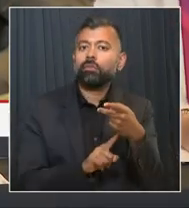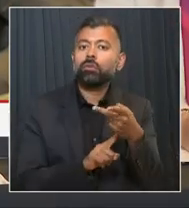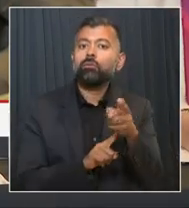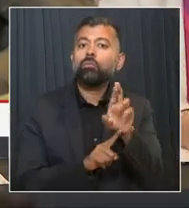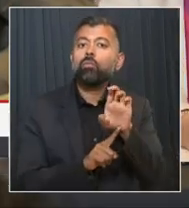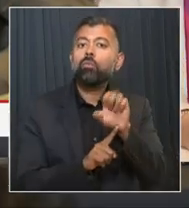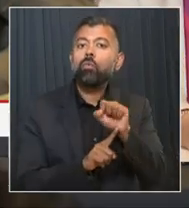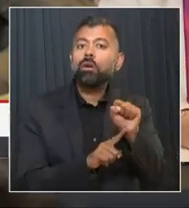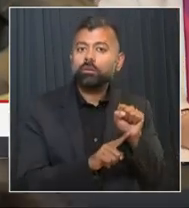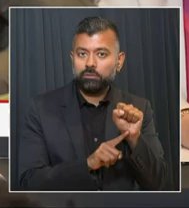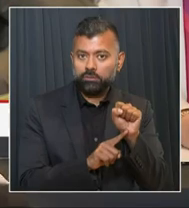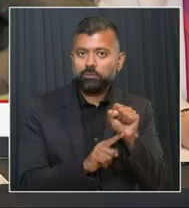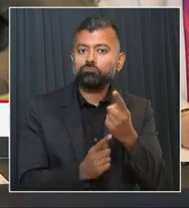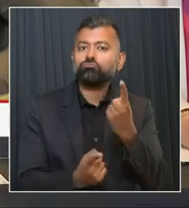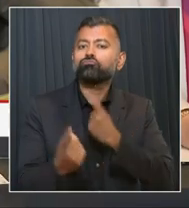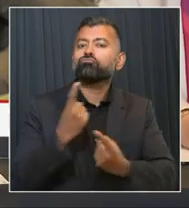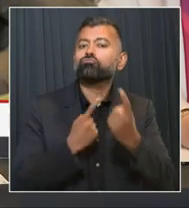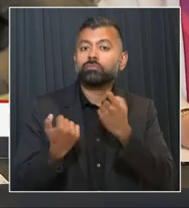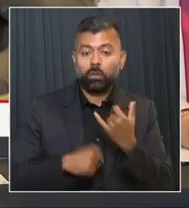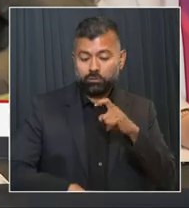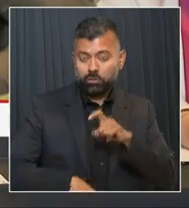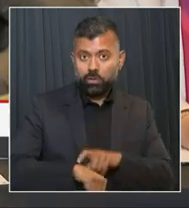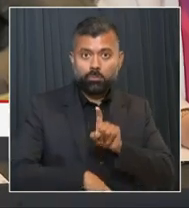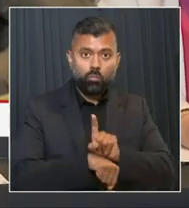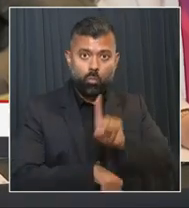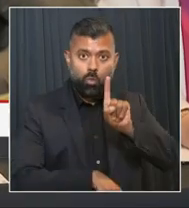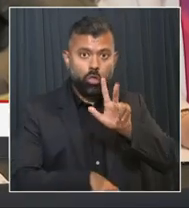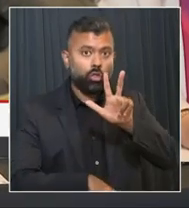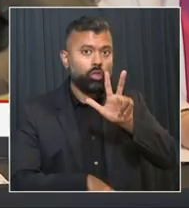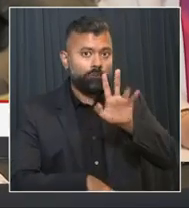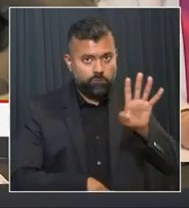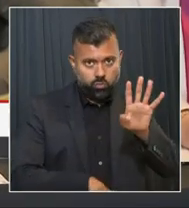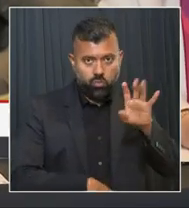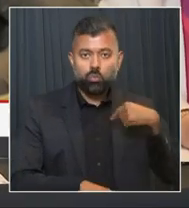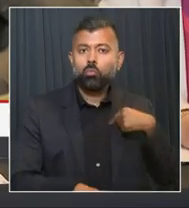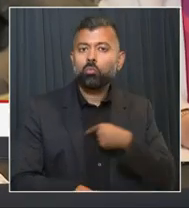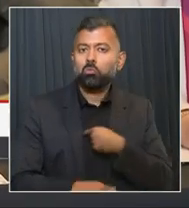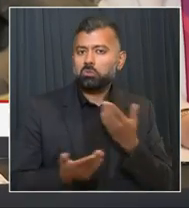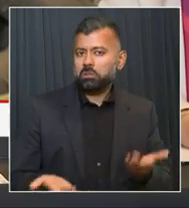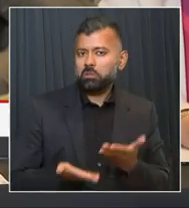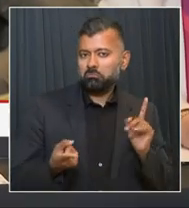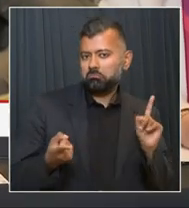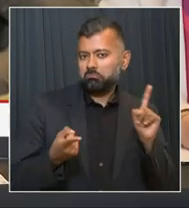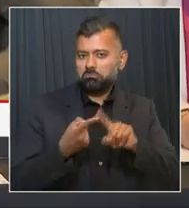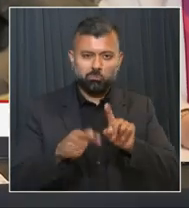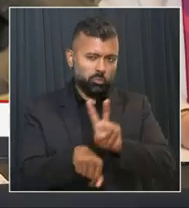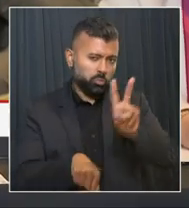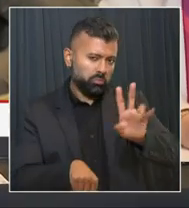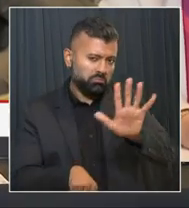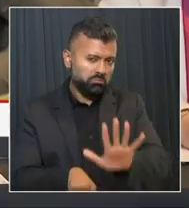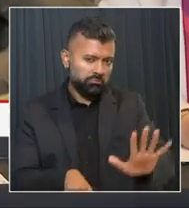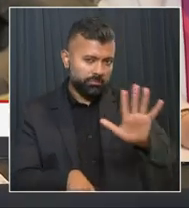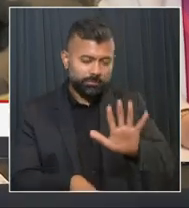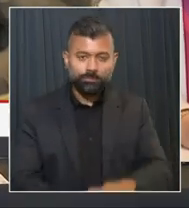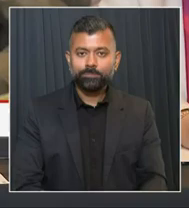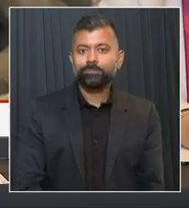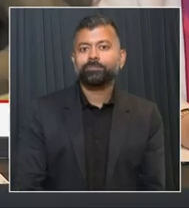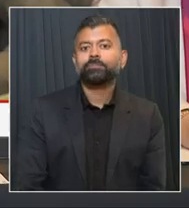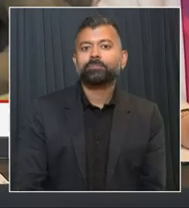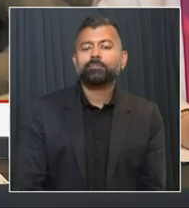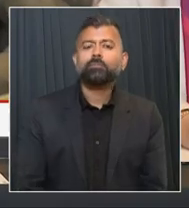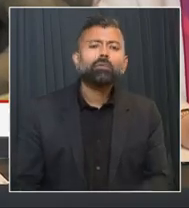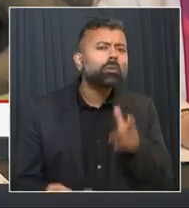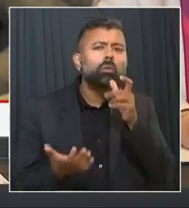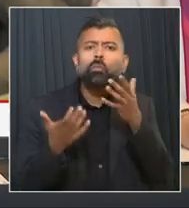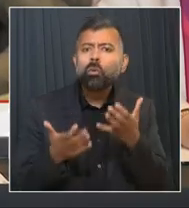probably go till, we can go around until about 2 o'clock. Who wants to start? Yes,